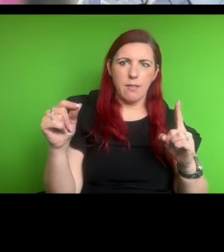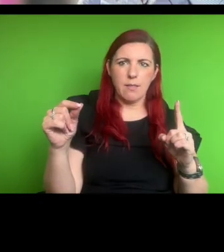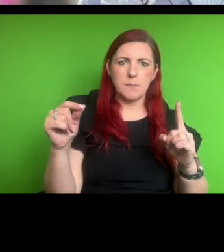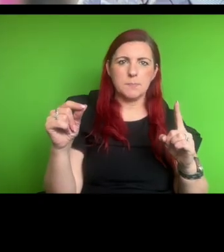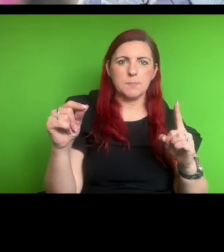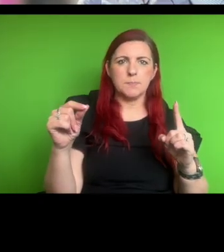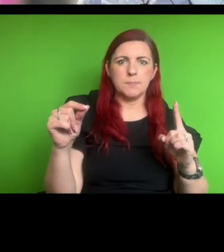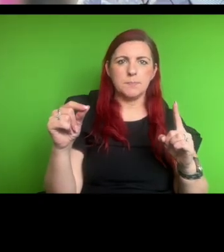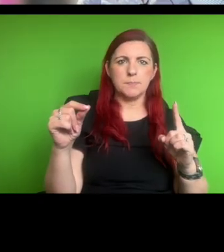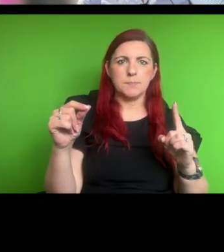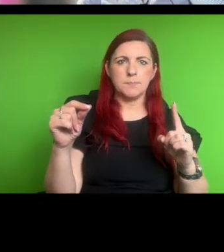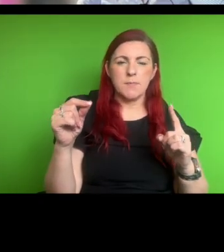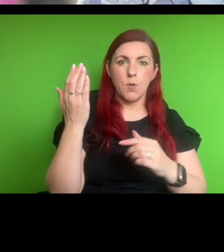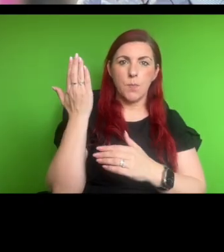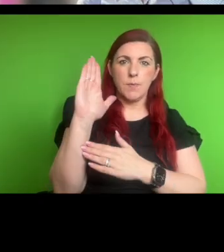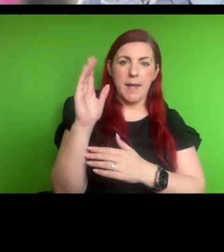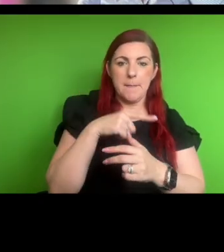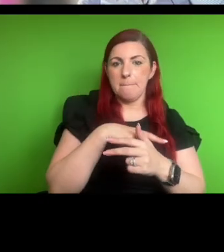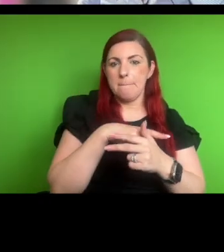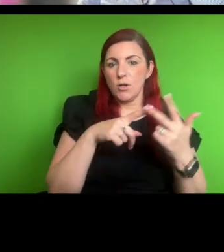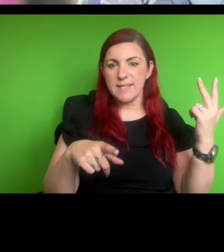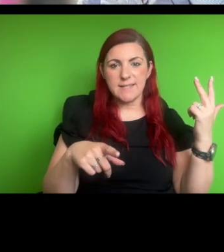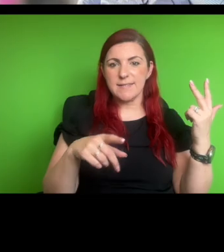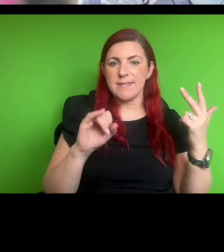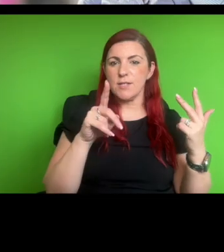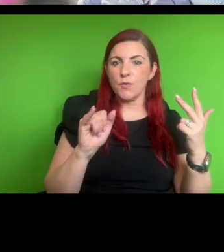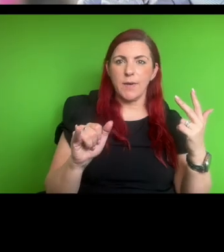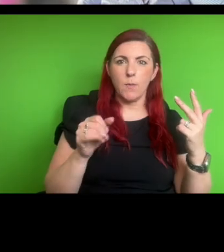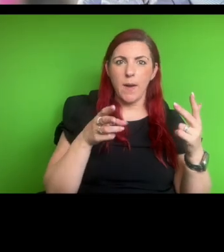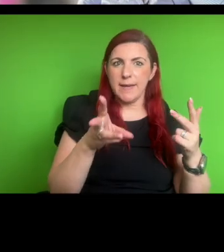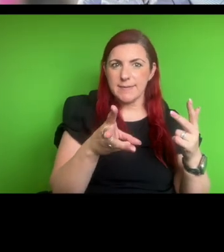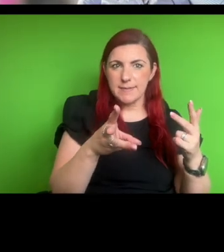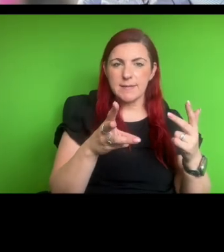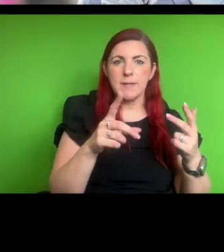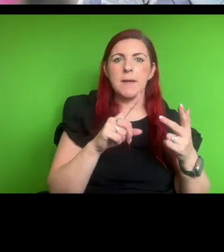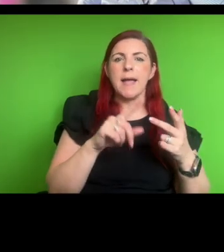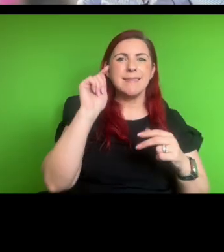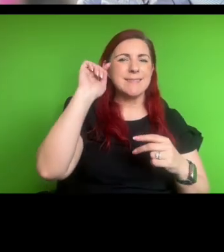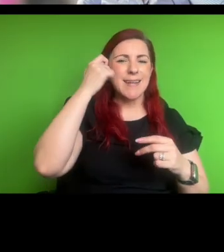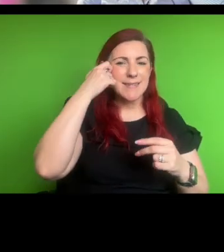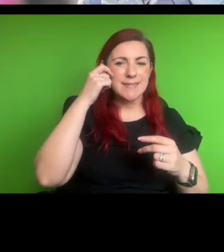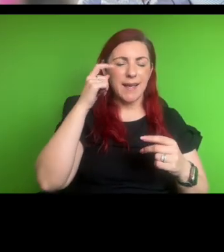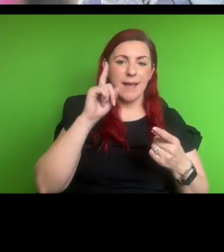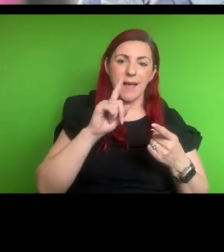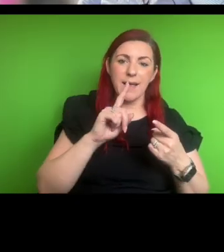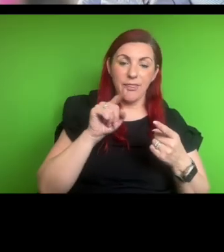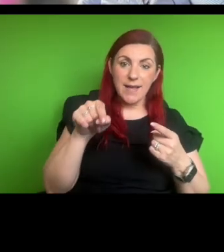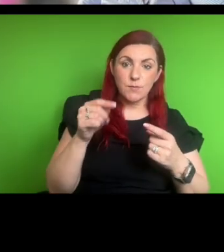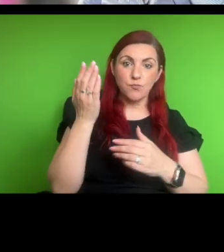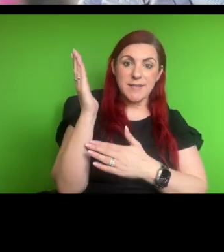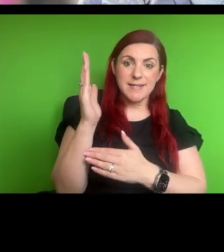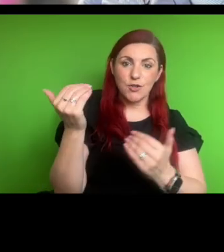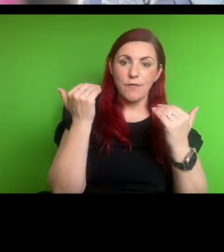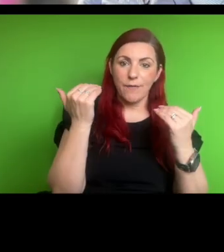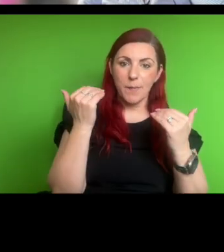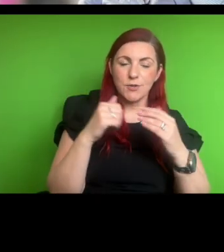information from multiple sensory channels, and testing the presentation of information. Clause